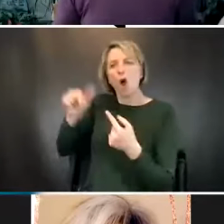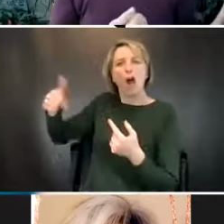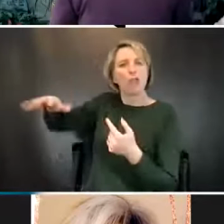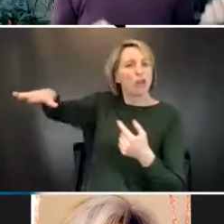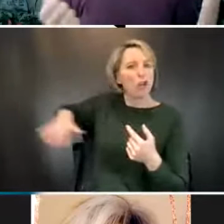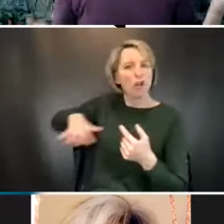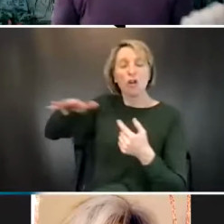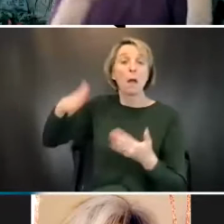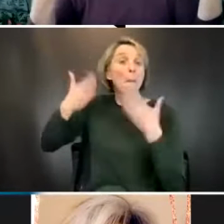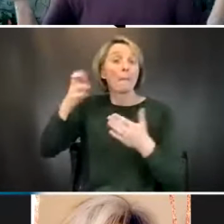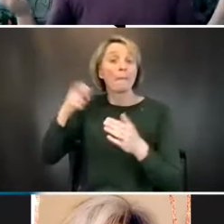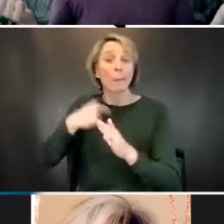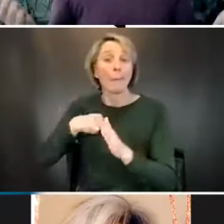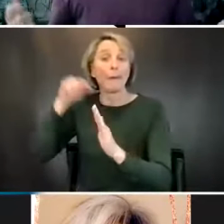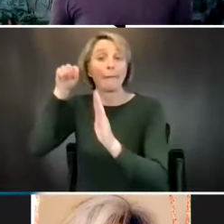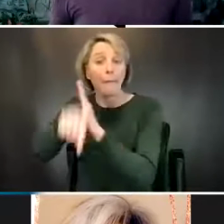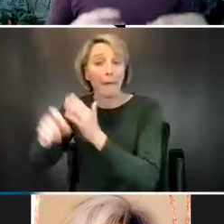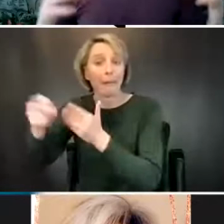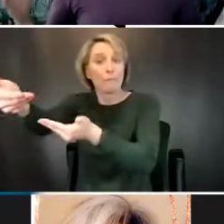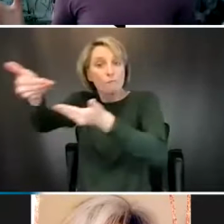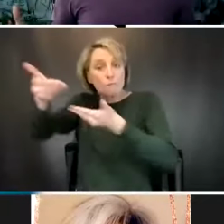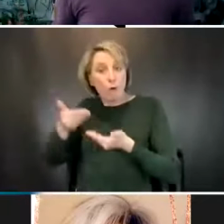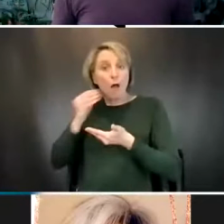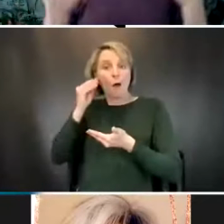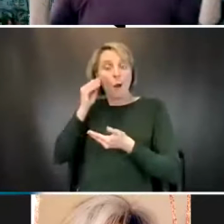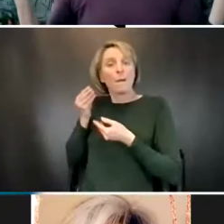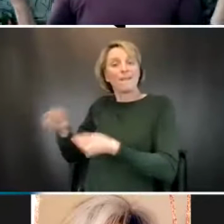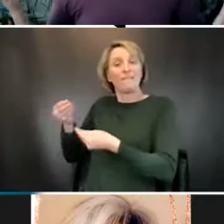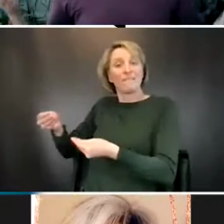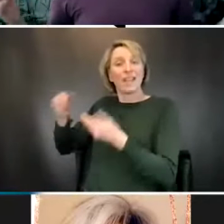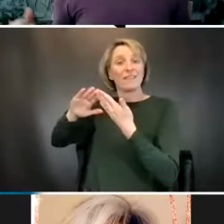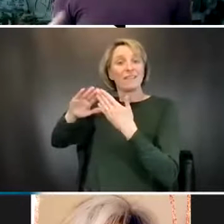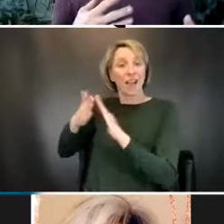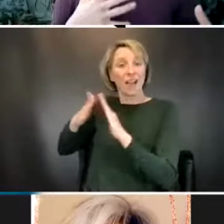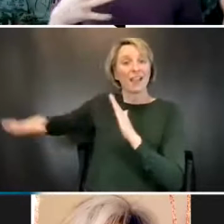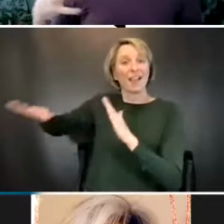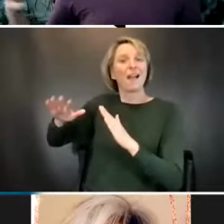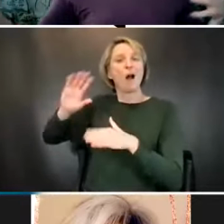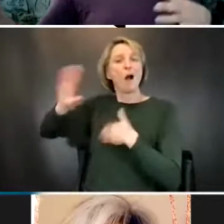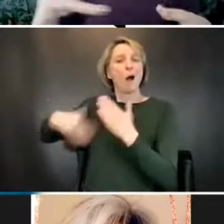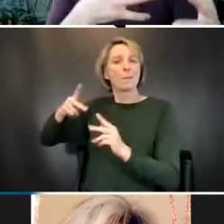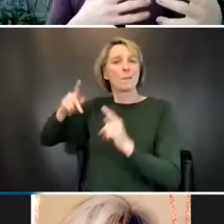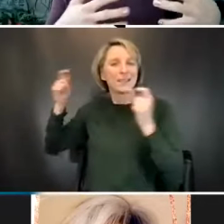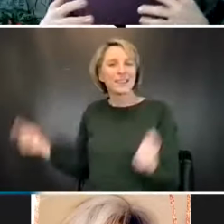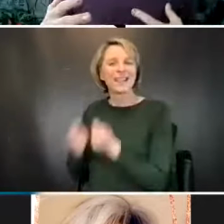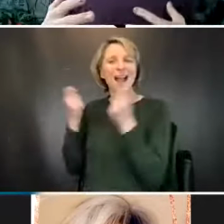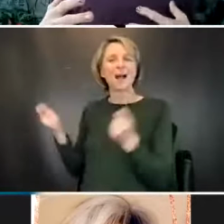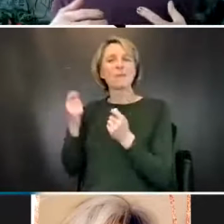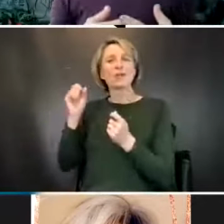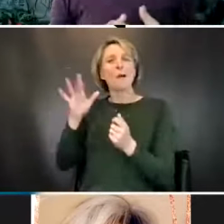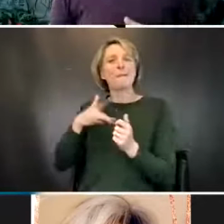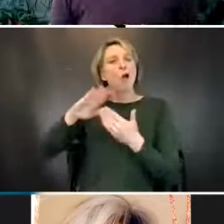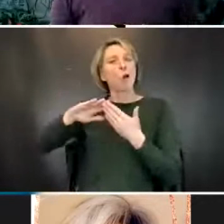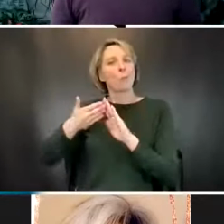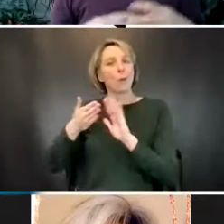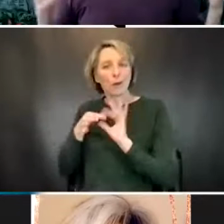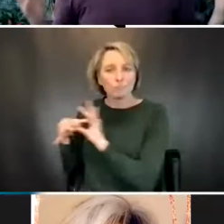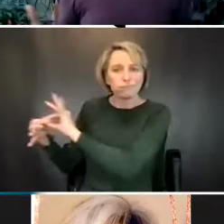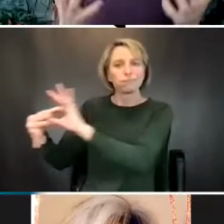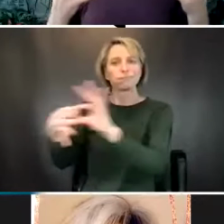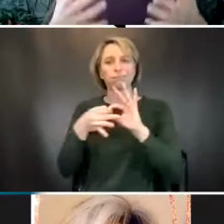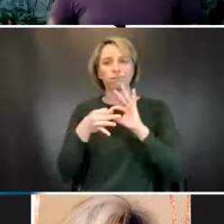brought home as food for the village. There's going to be a celebration, and so there's more community being built.